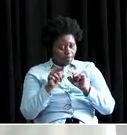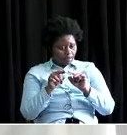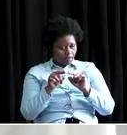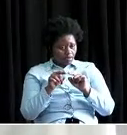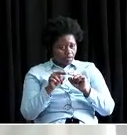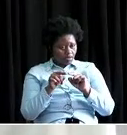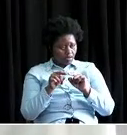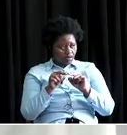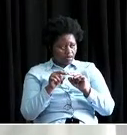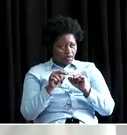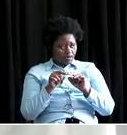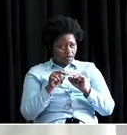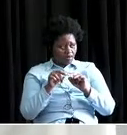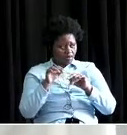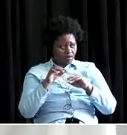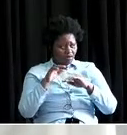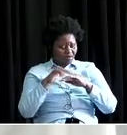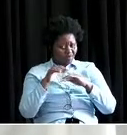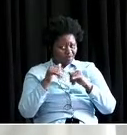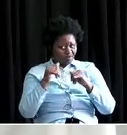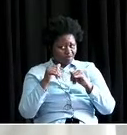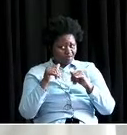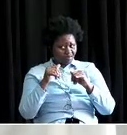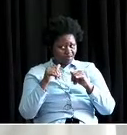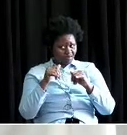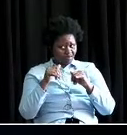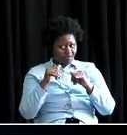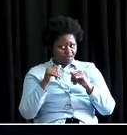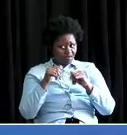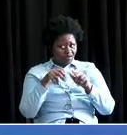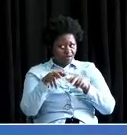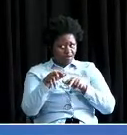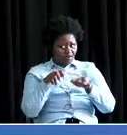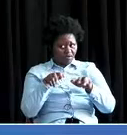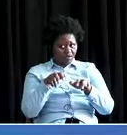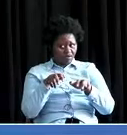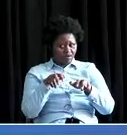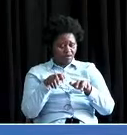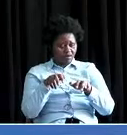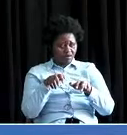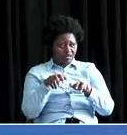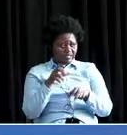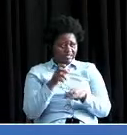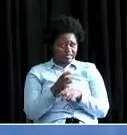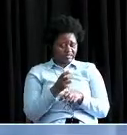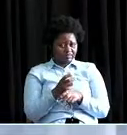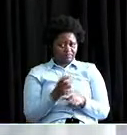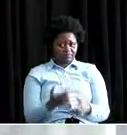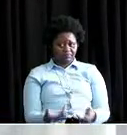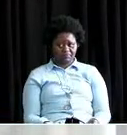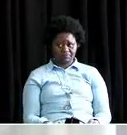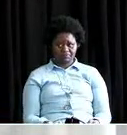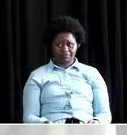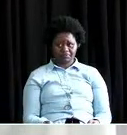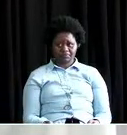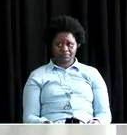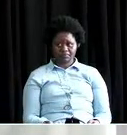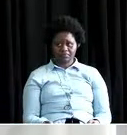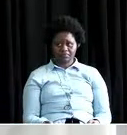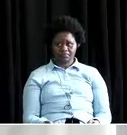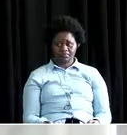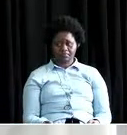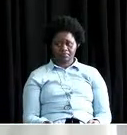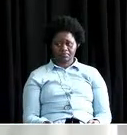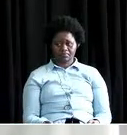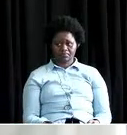but the visuals Oh, are static. okay. Okay. Thank